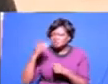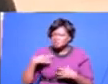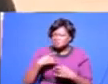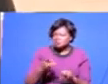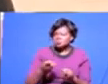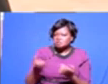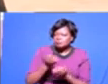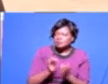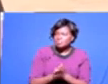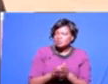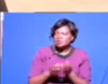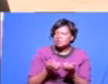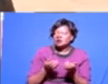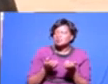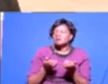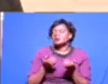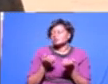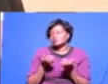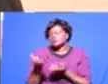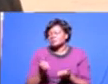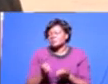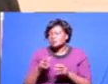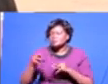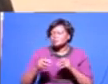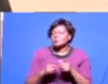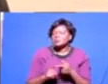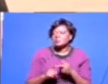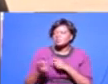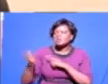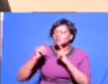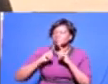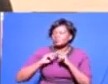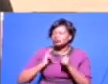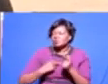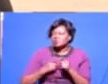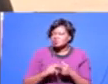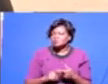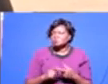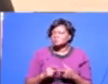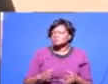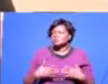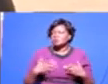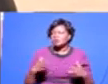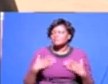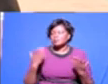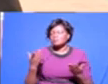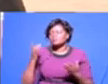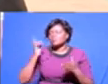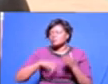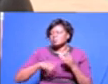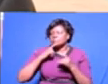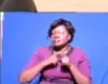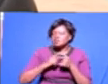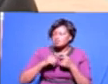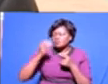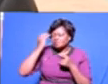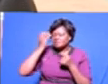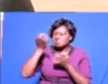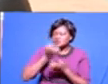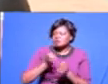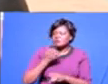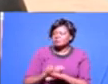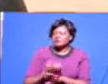Business Management, ISEC. And he came to address us. And I was really impressed by his credentials. And I studied economics very hard to